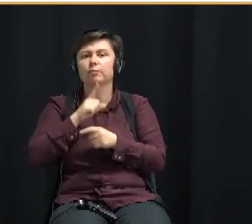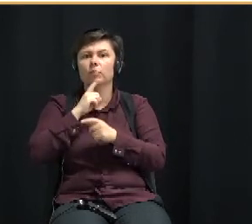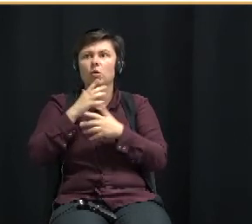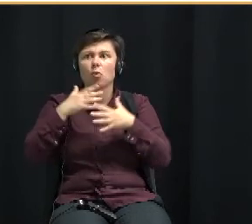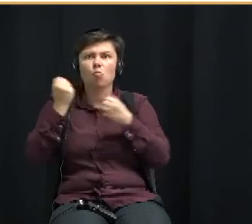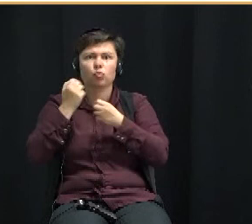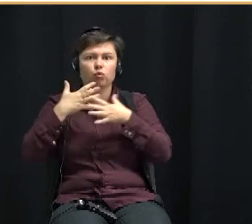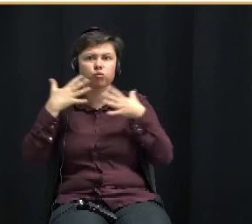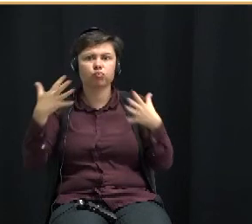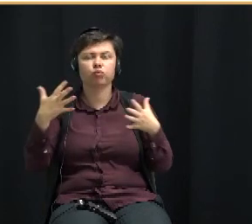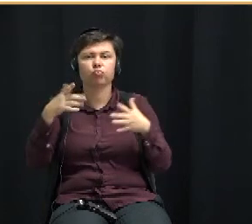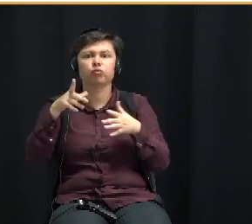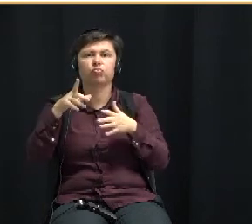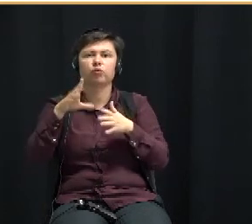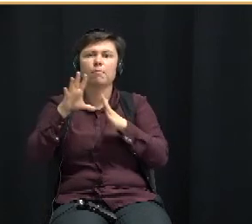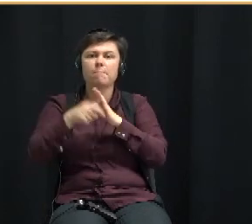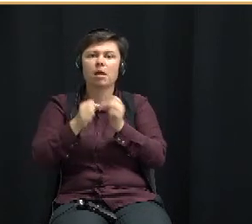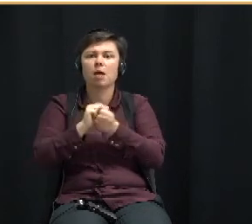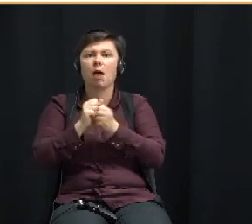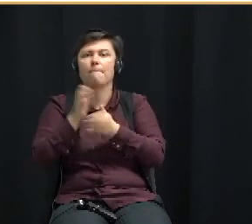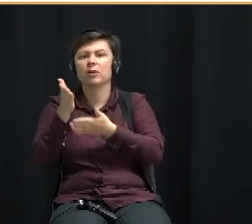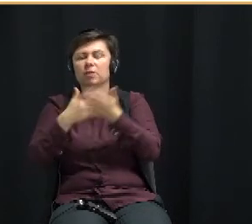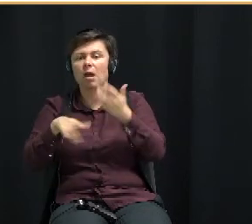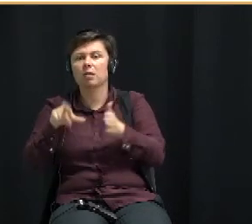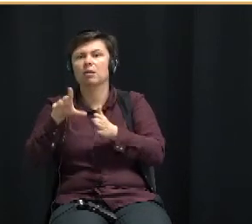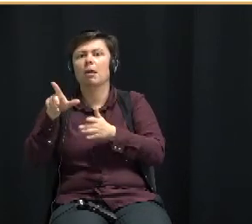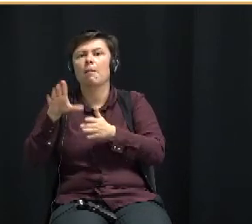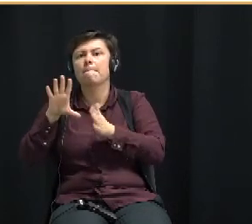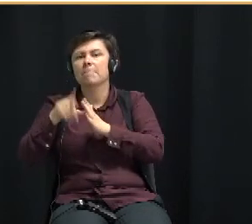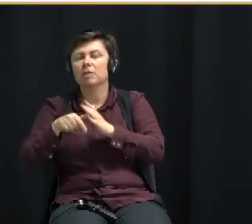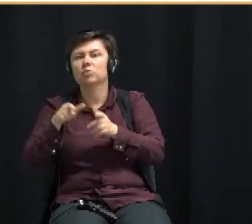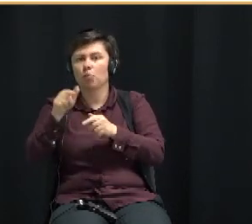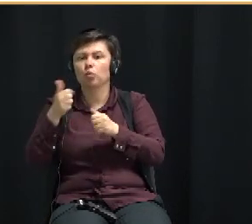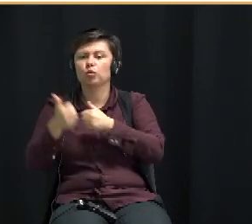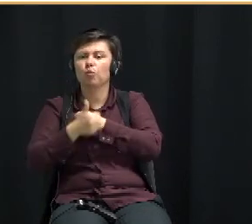you can affect different projects